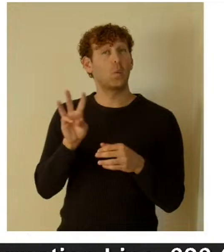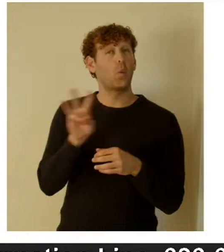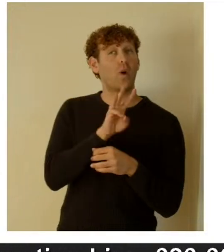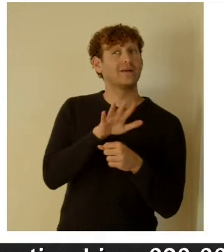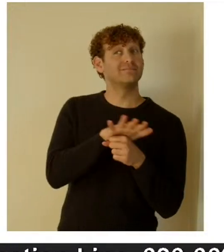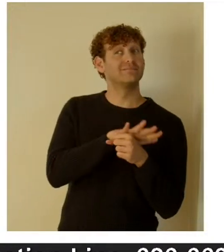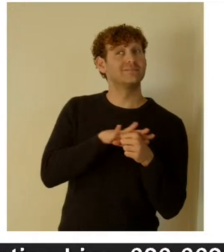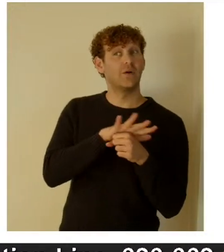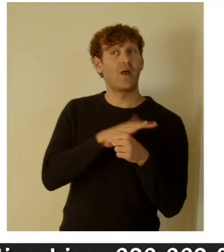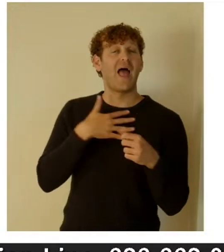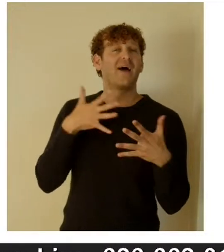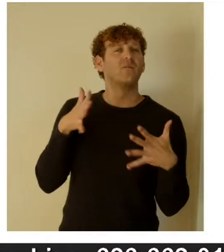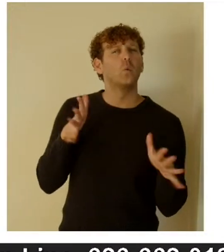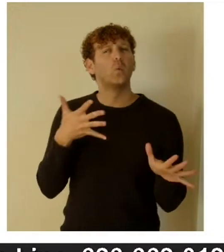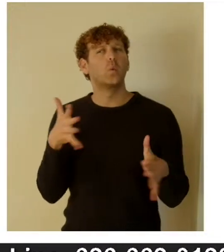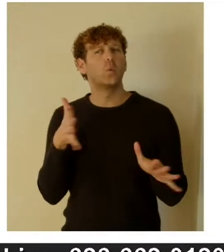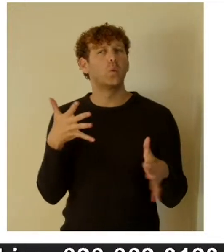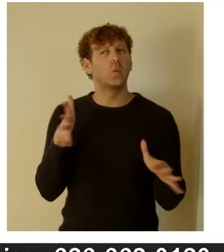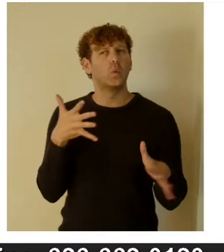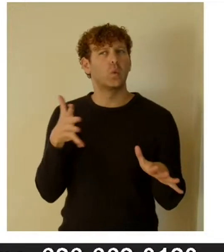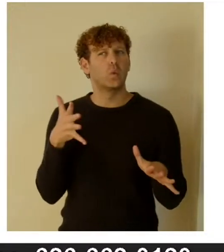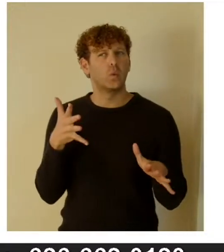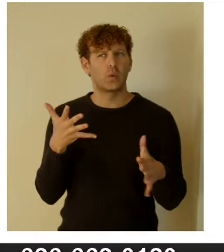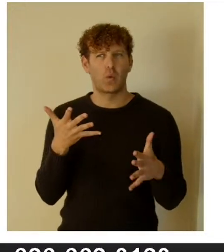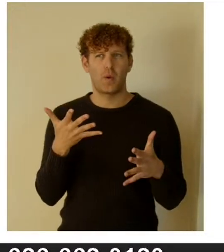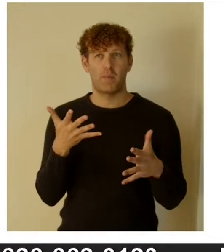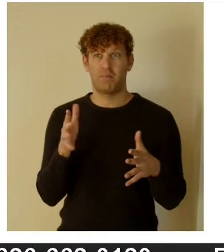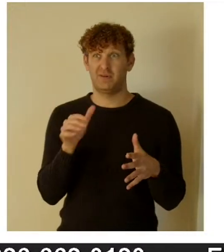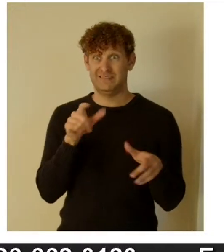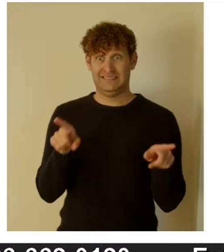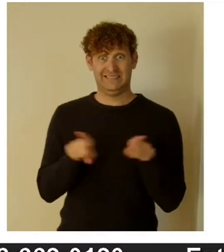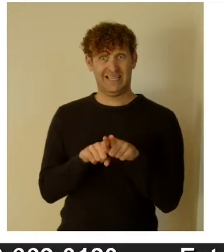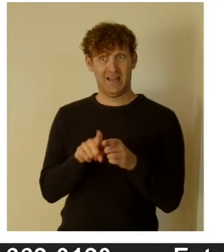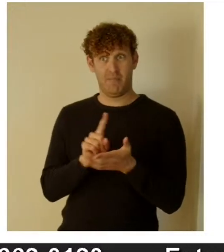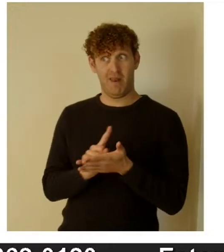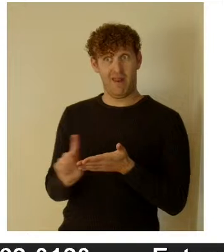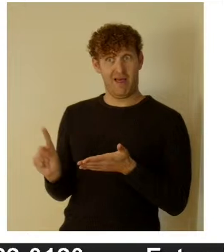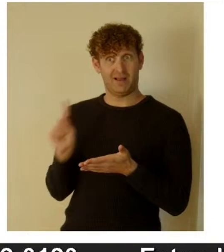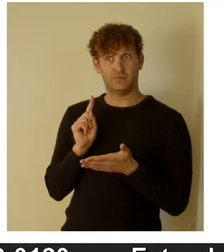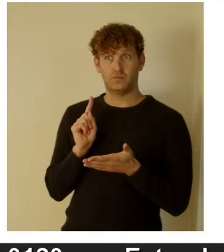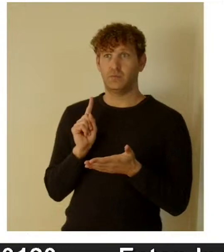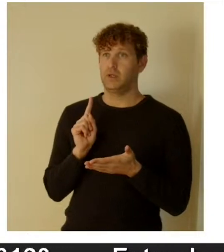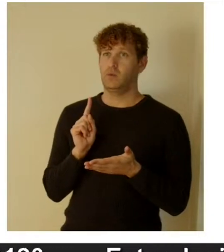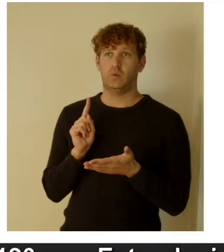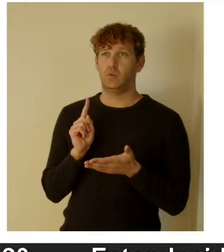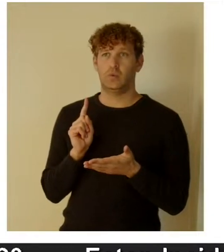weather conditions to take note of, it's nowhere near the potential that event had when this fire started.